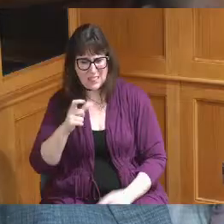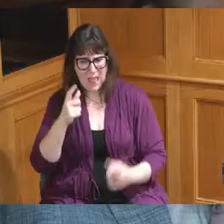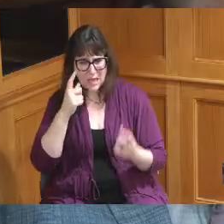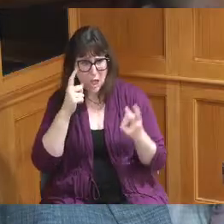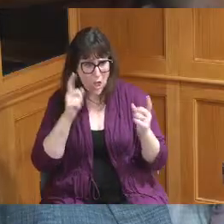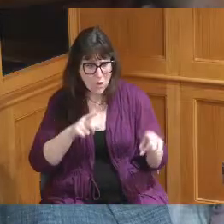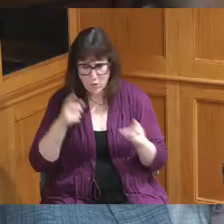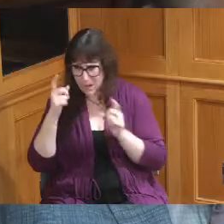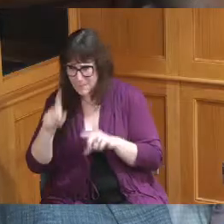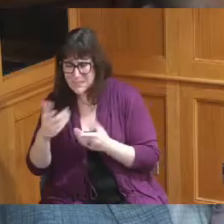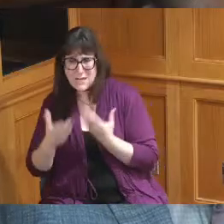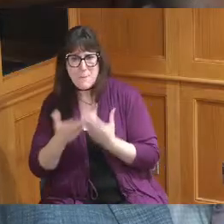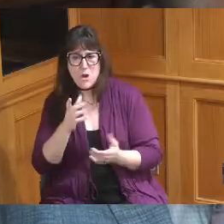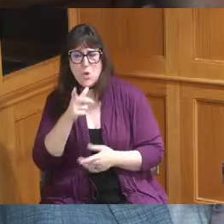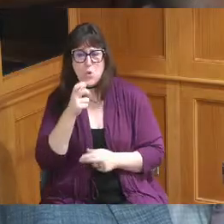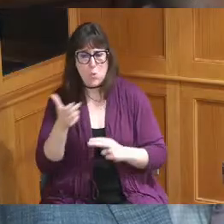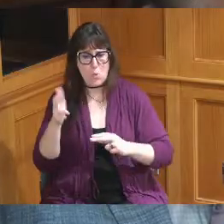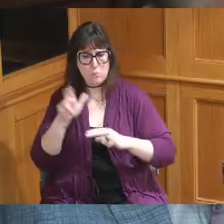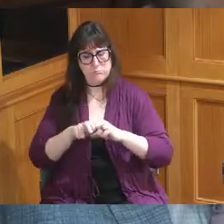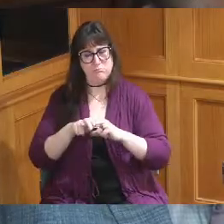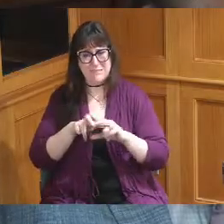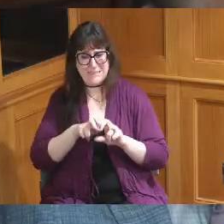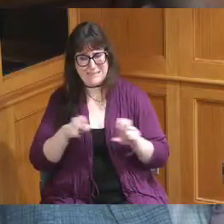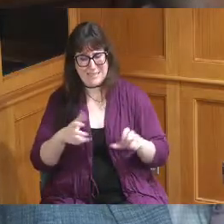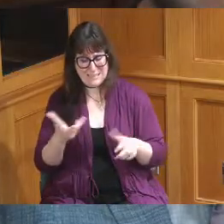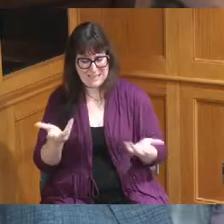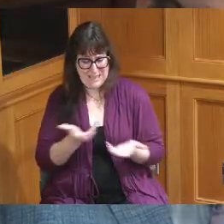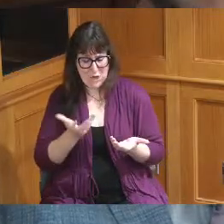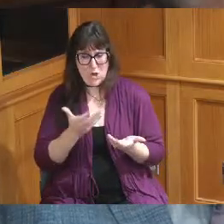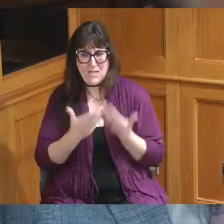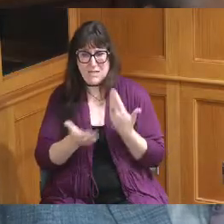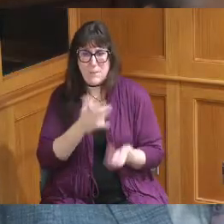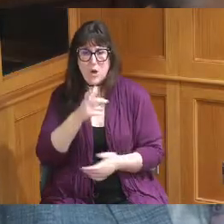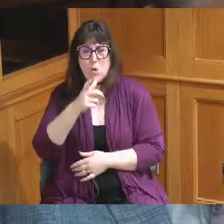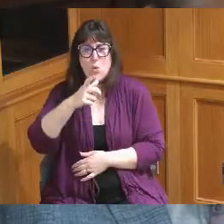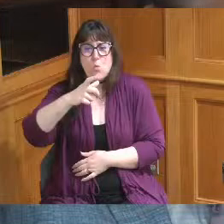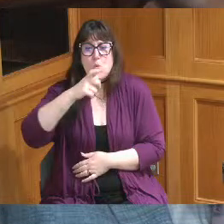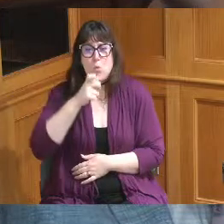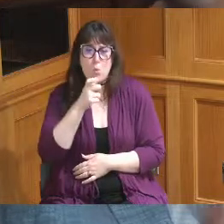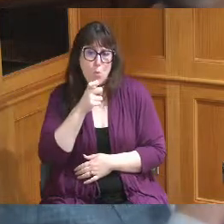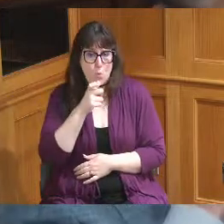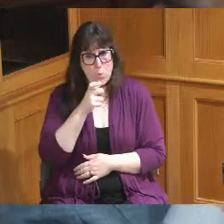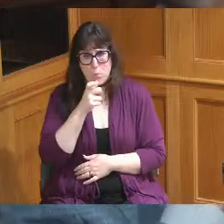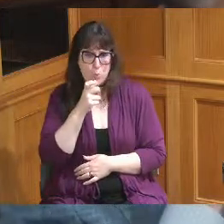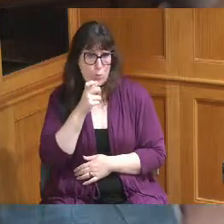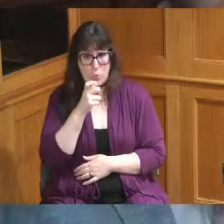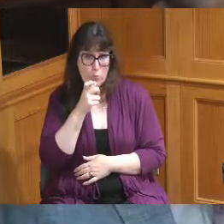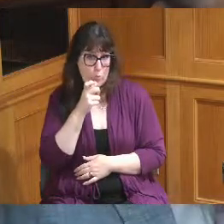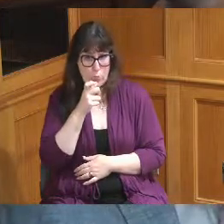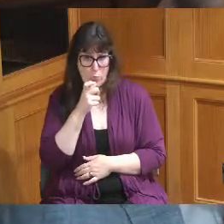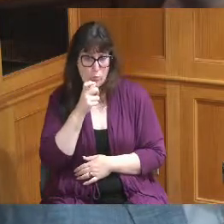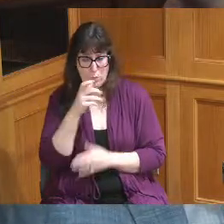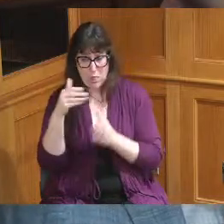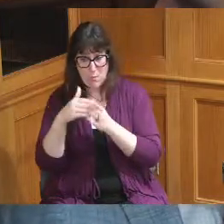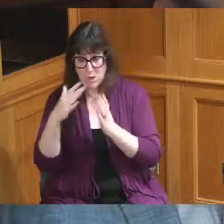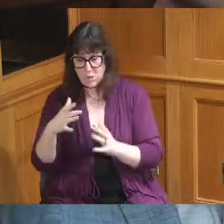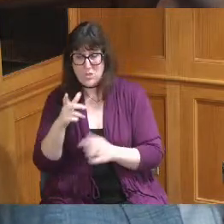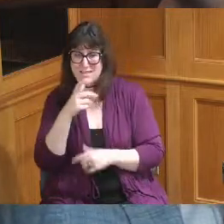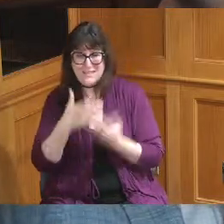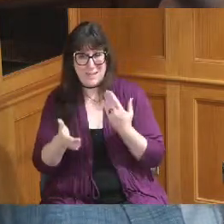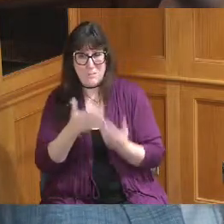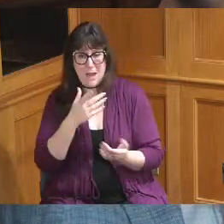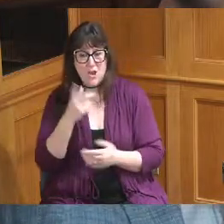who sits up here, no matter who the administrator is, no matter who the county commissioners are, no matter who the prosecutors are, that they put